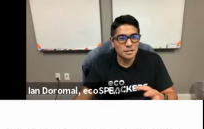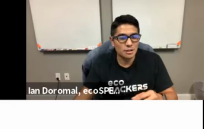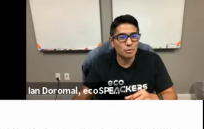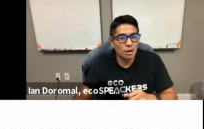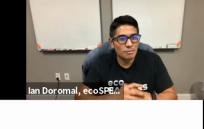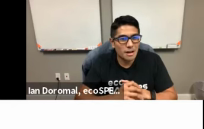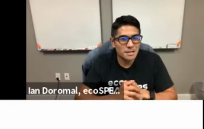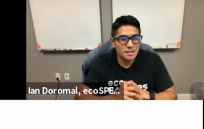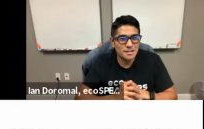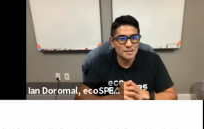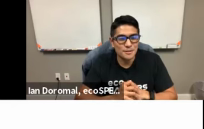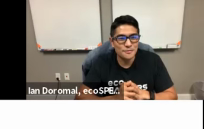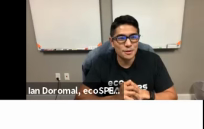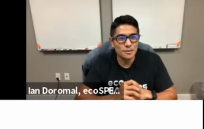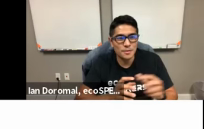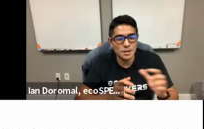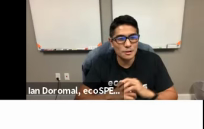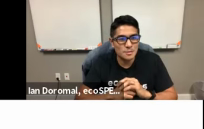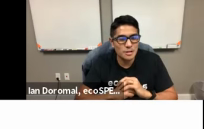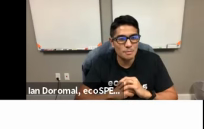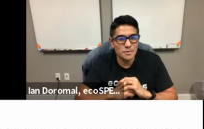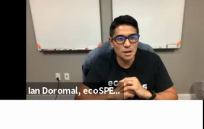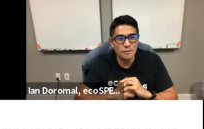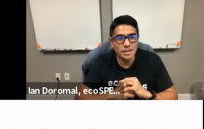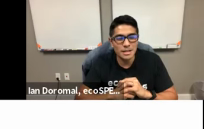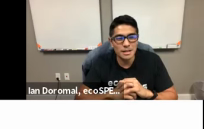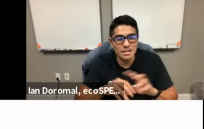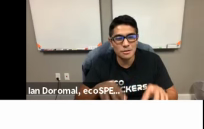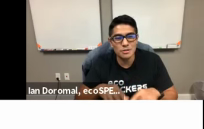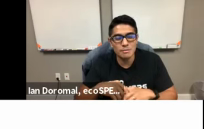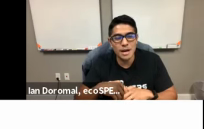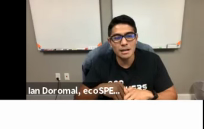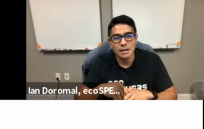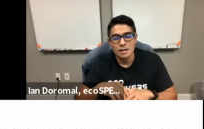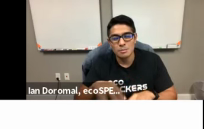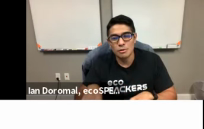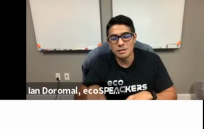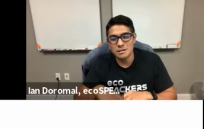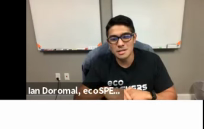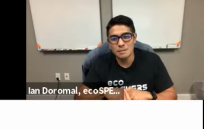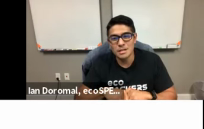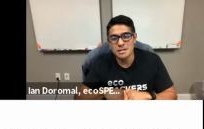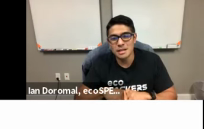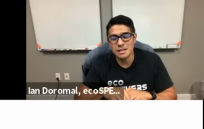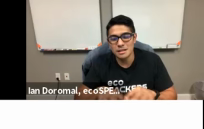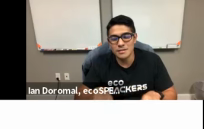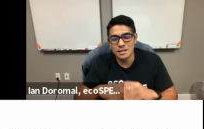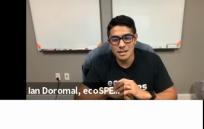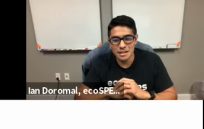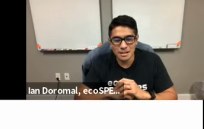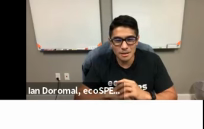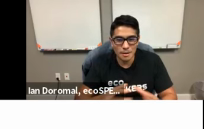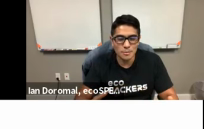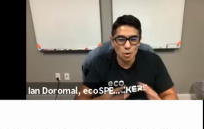That's just the deployment process. You fill the ecospheres up with the solvent, insert it to a mat, deploy into the sediments, and then leave